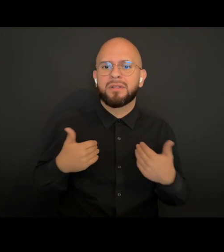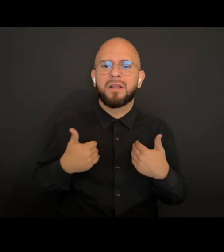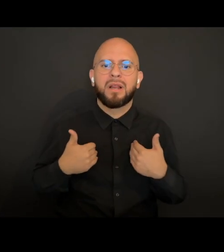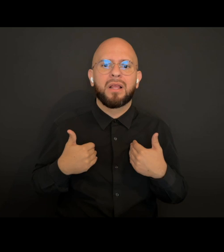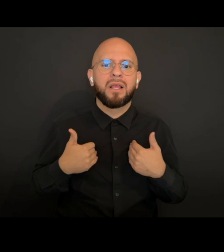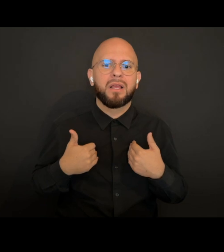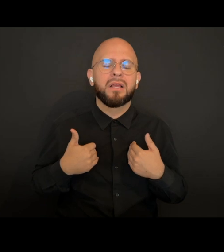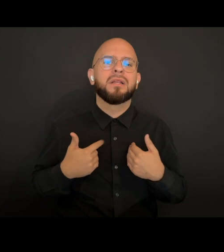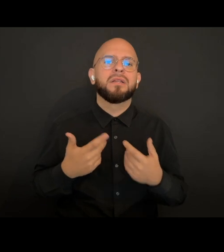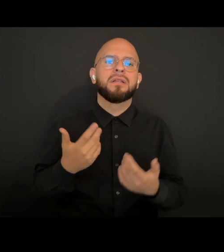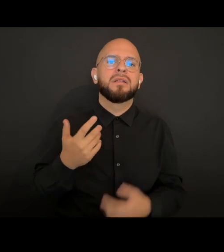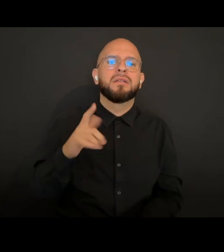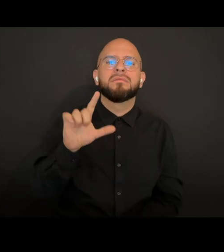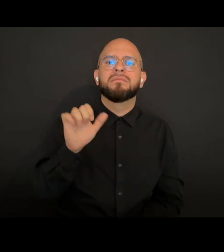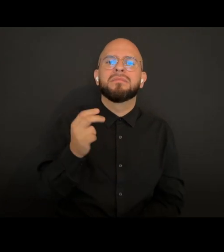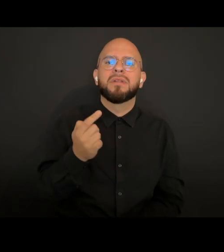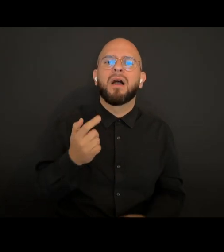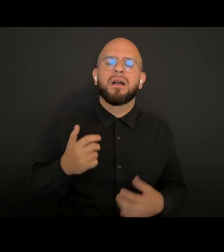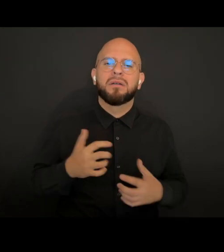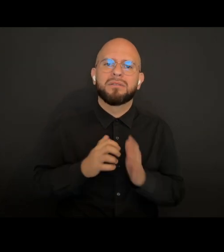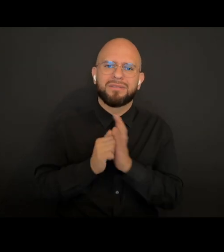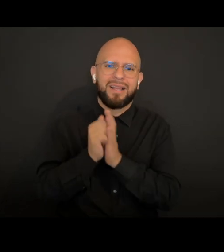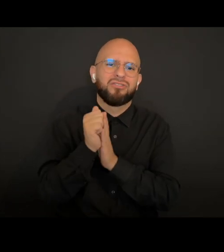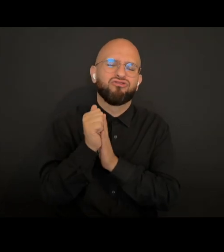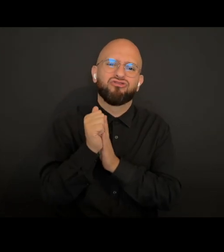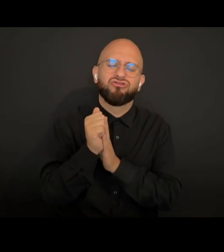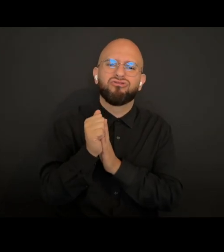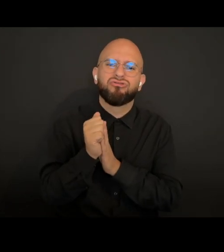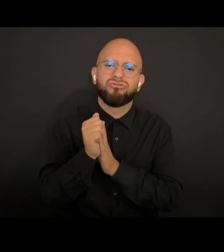had lung cancer,